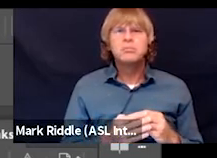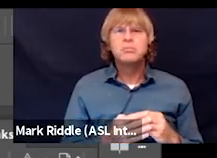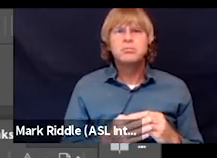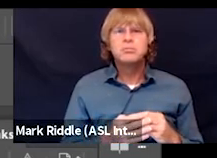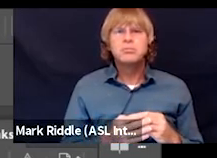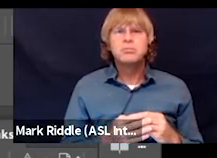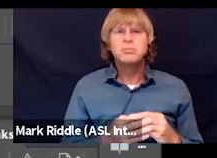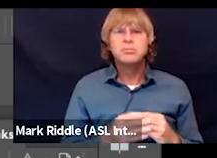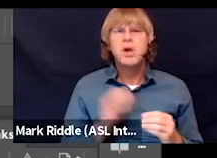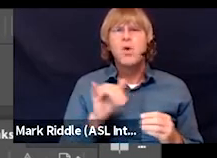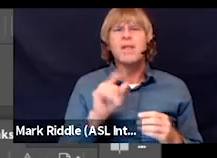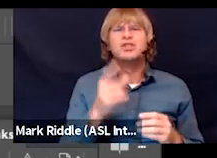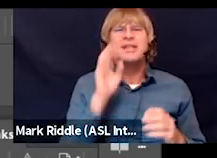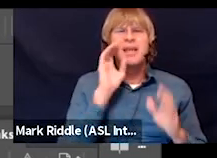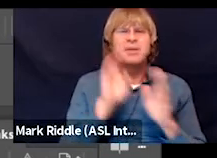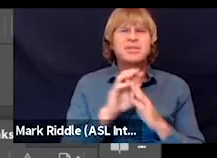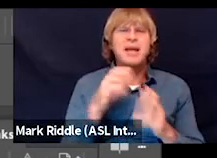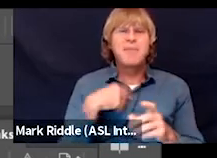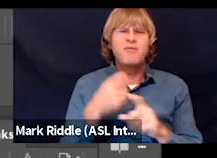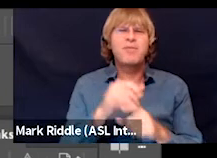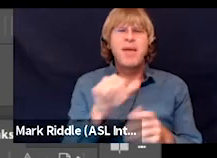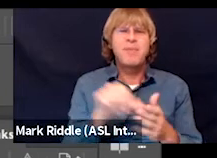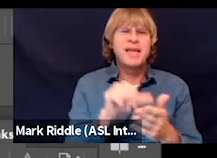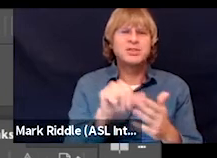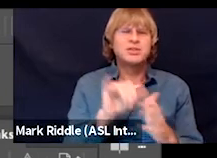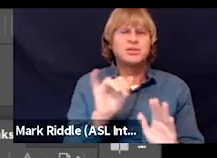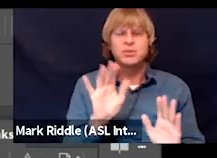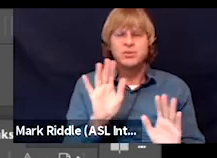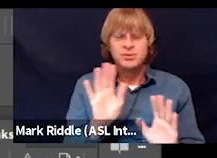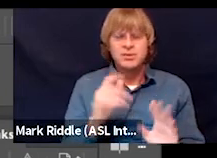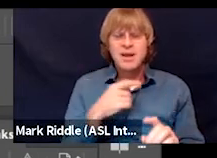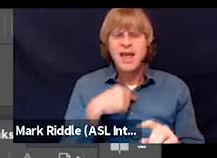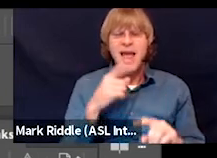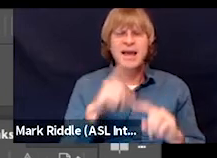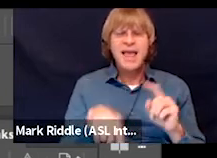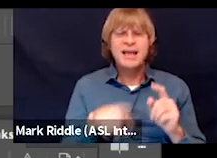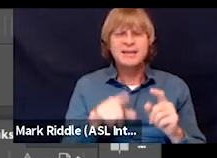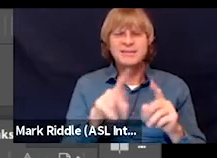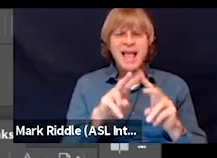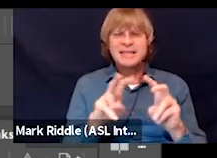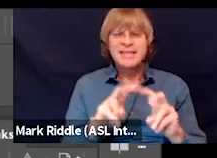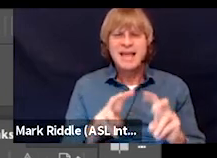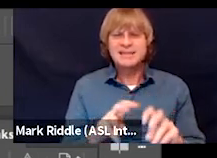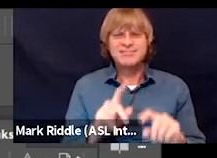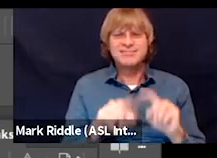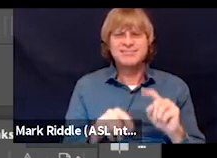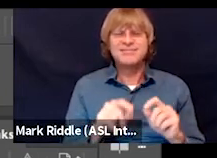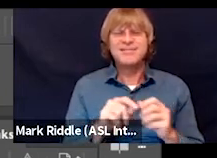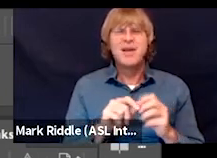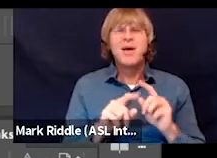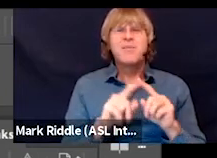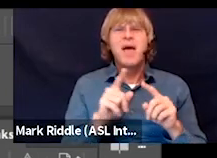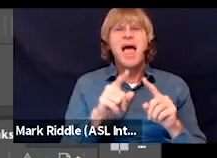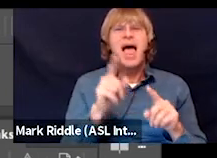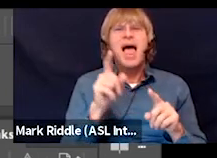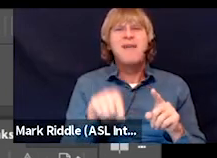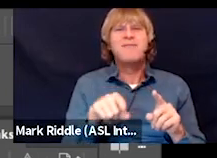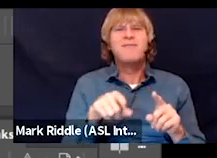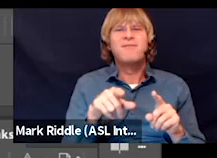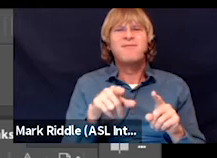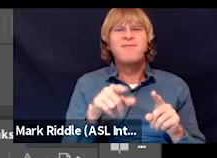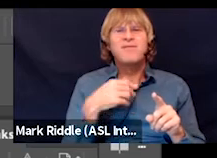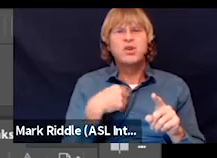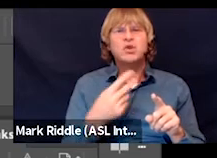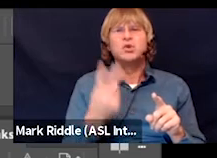Oh, that's just an image I've made from that page. I can't dissect it. Basically, I have